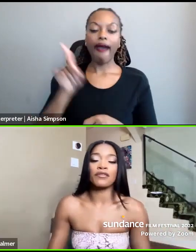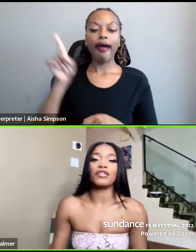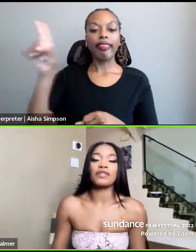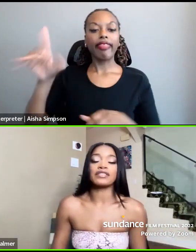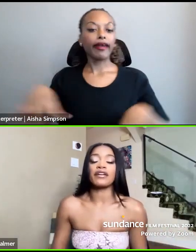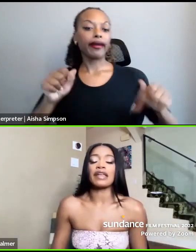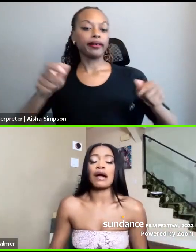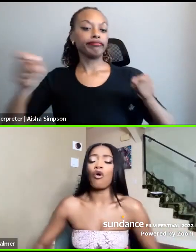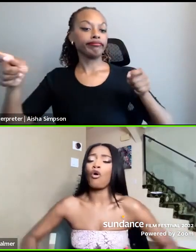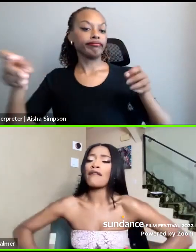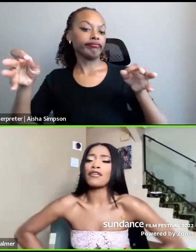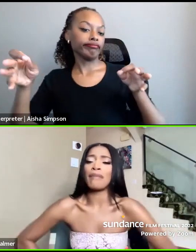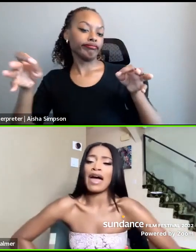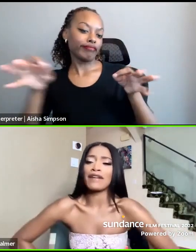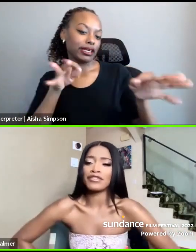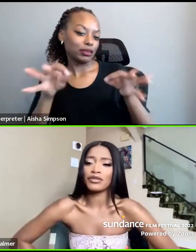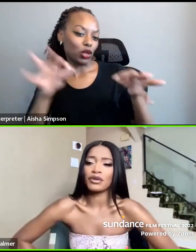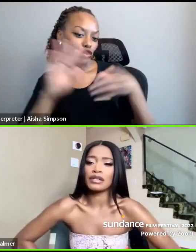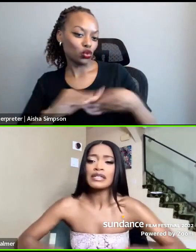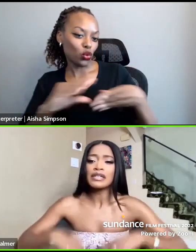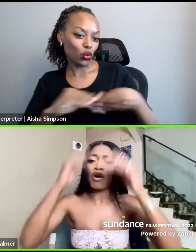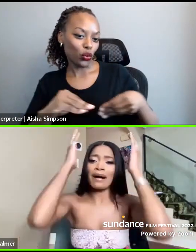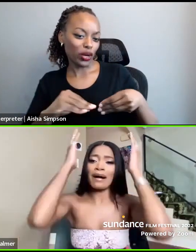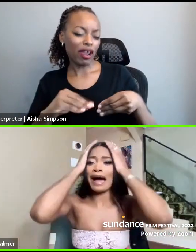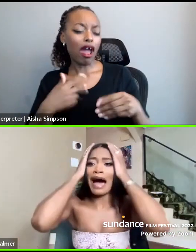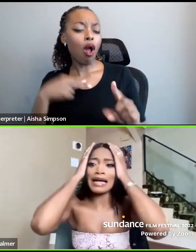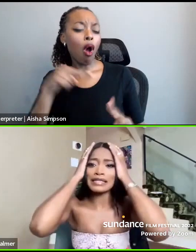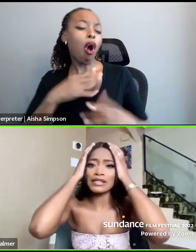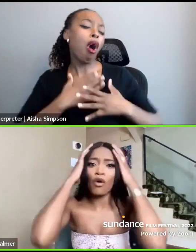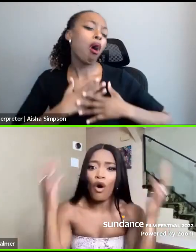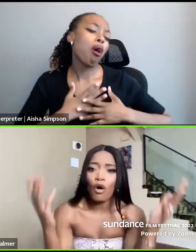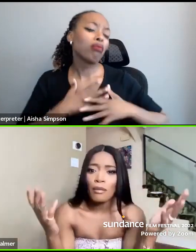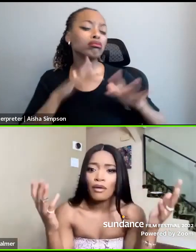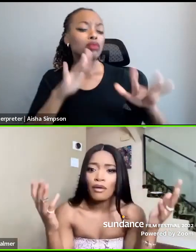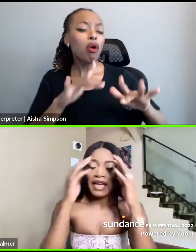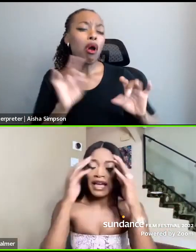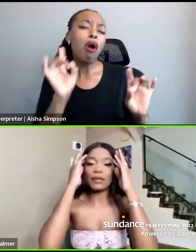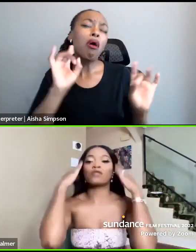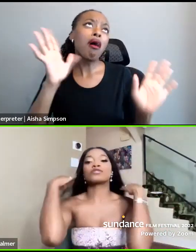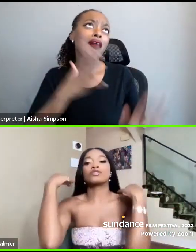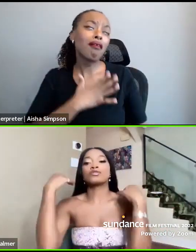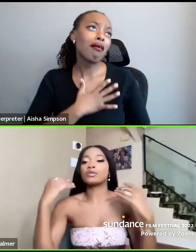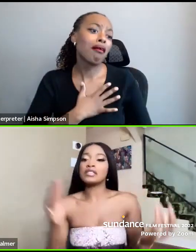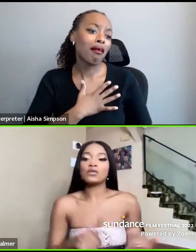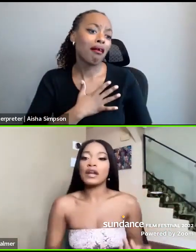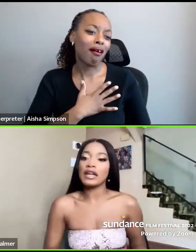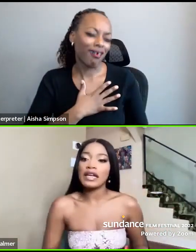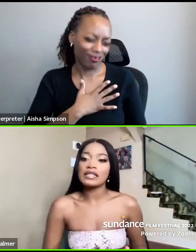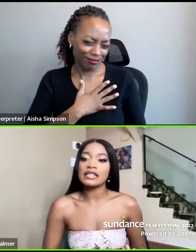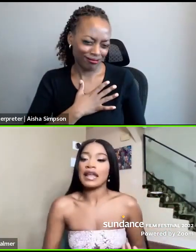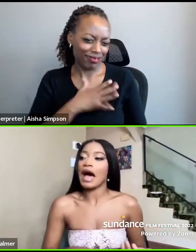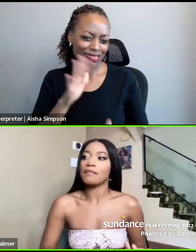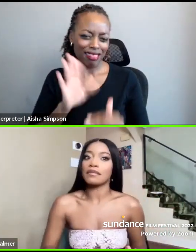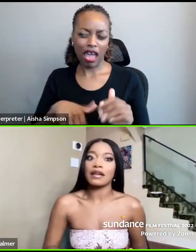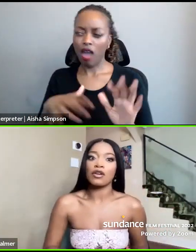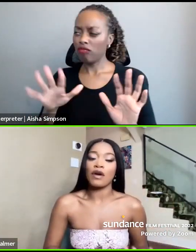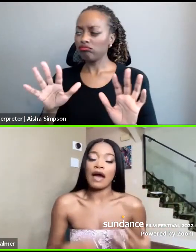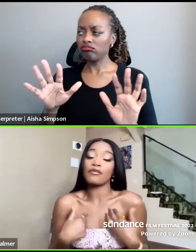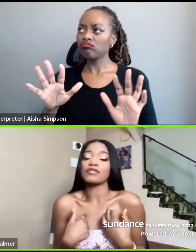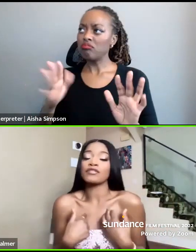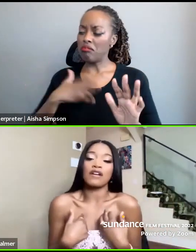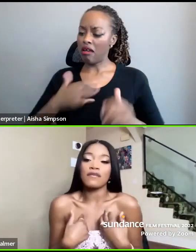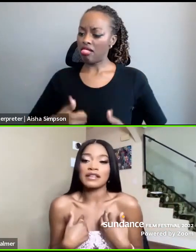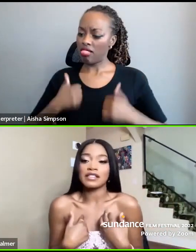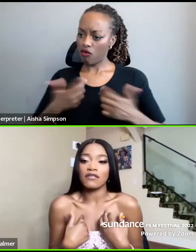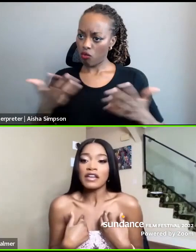this point of view that's very like, oh, I feel bad for you, or, oh my gosh, that's horrible, as opposed to this is what it is. And I'm not, I